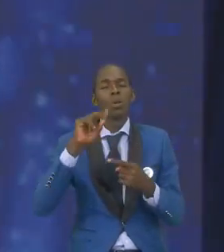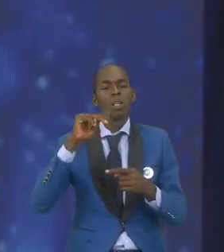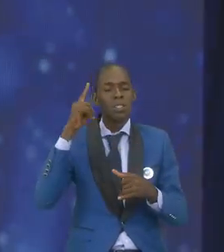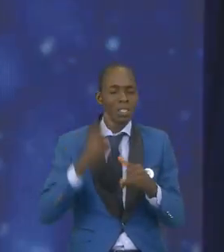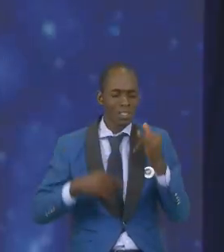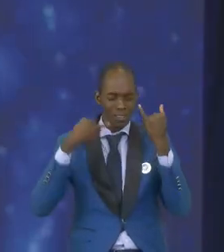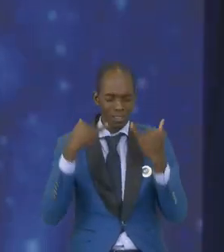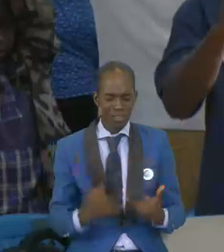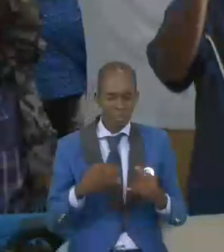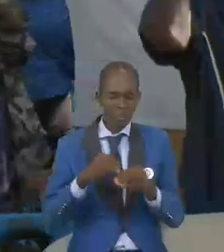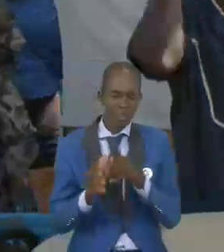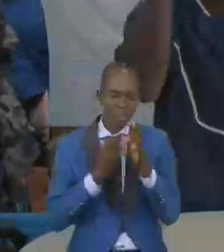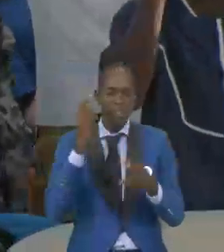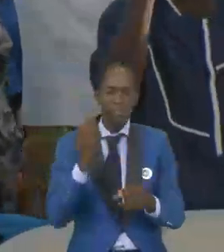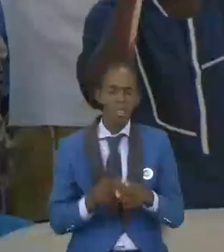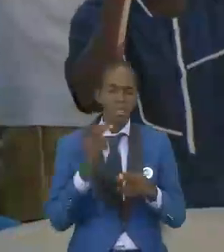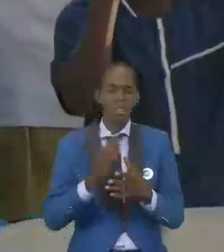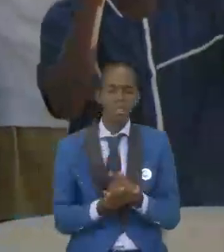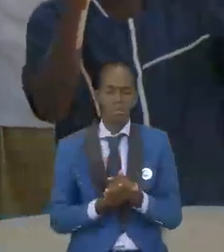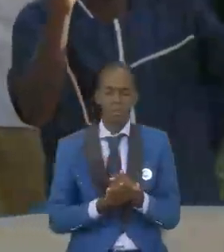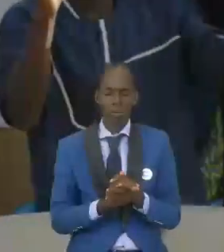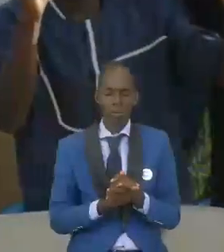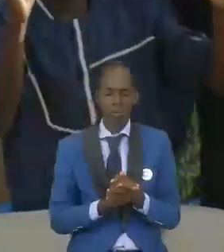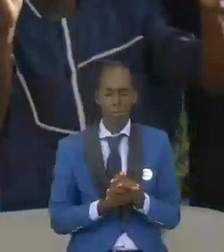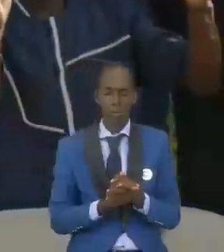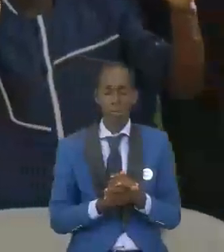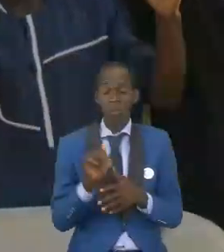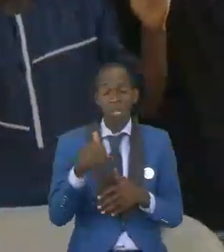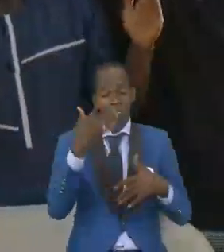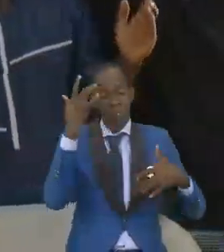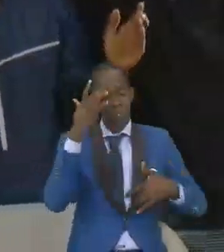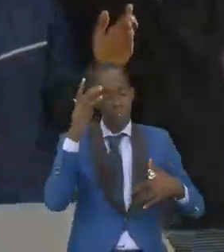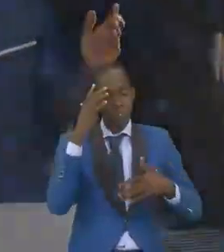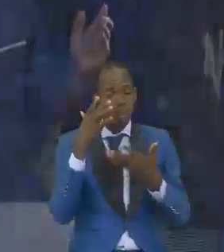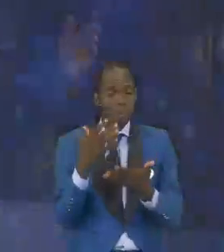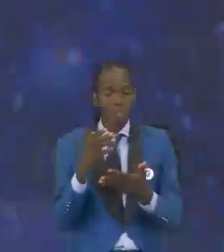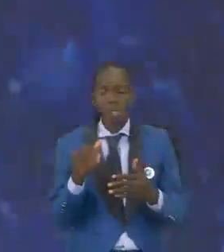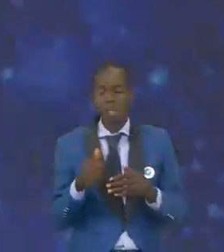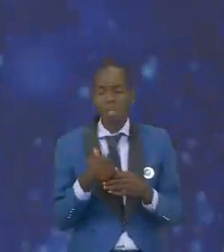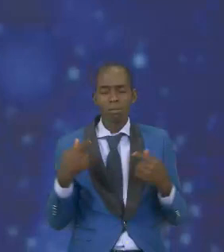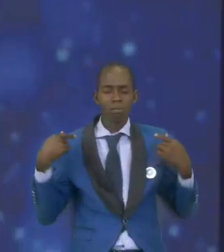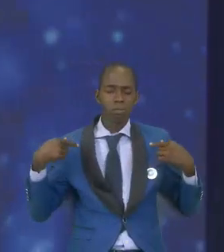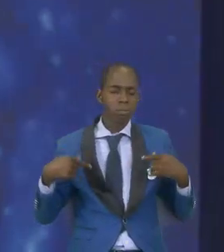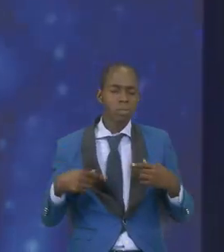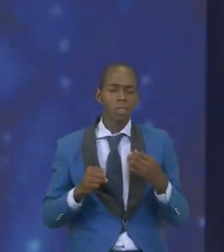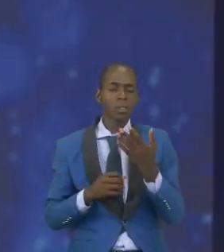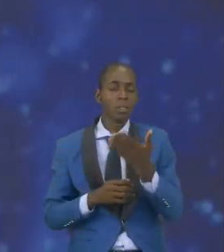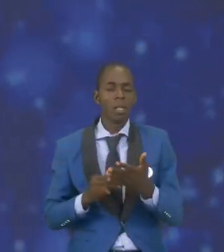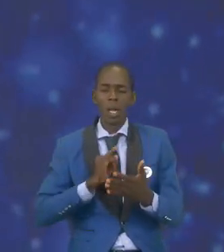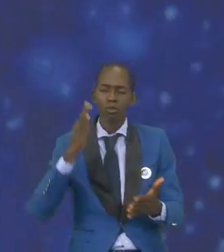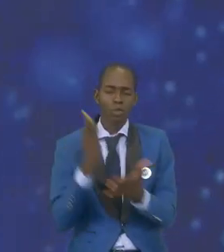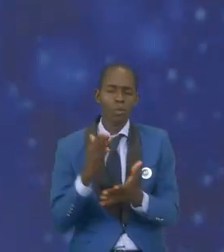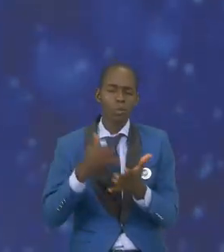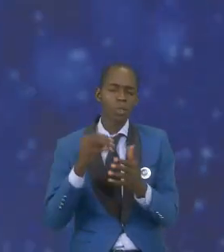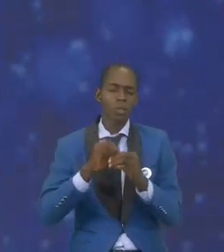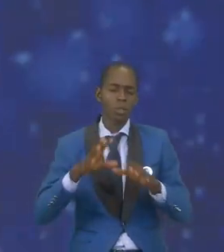in Jesus' name. Any sickness, any infirmity, I stop it in your life